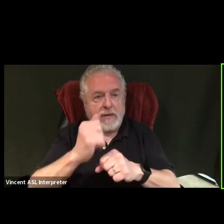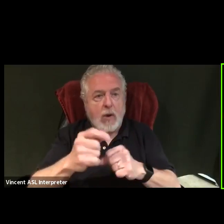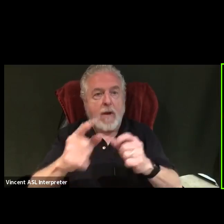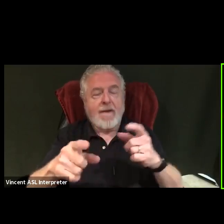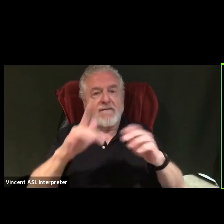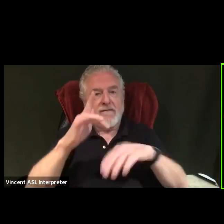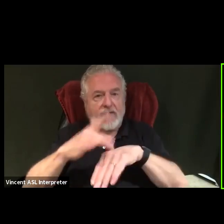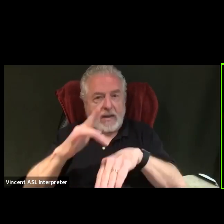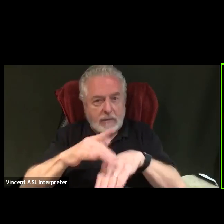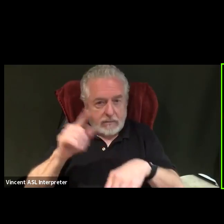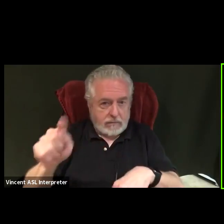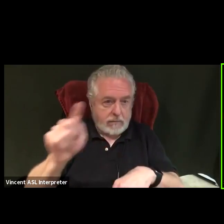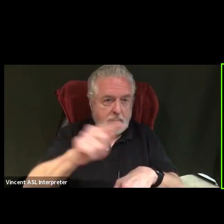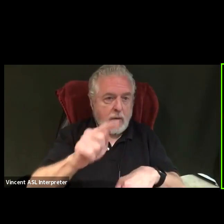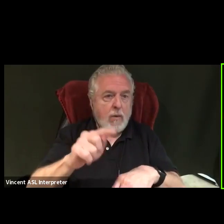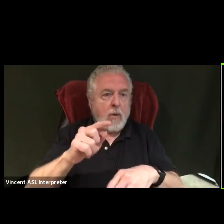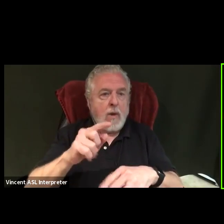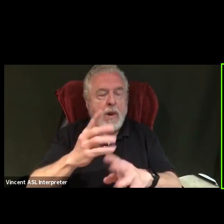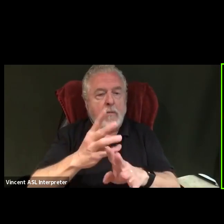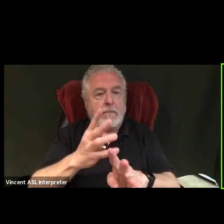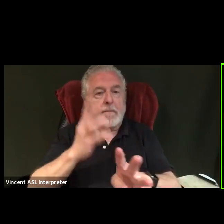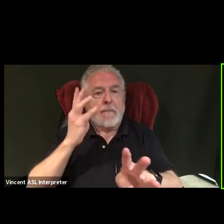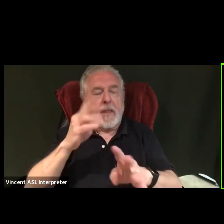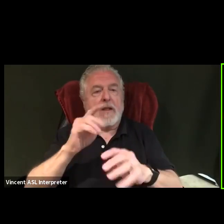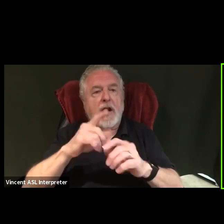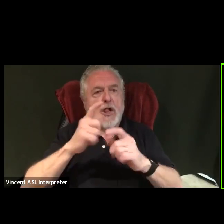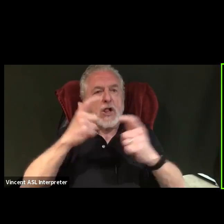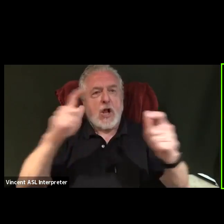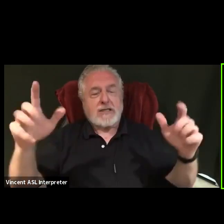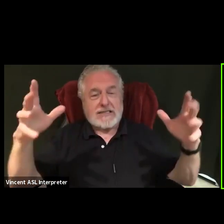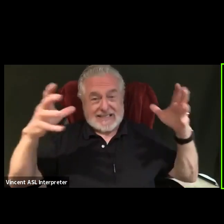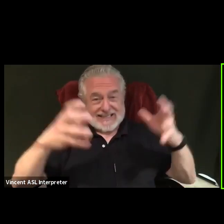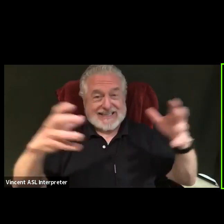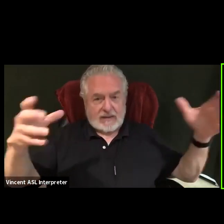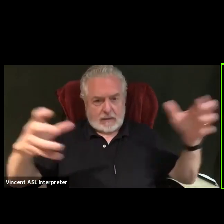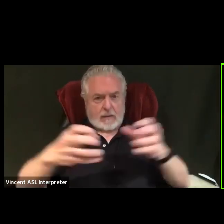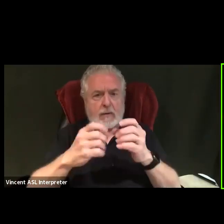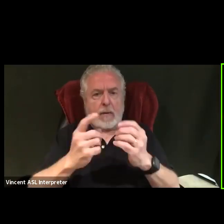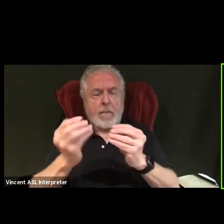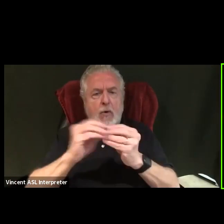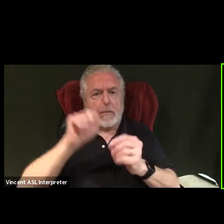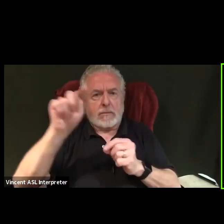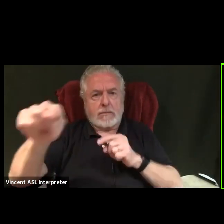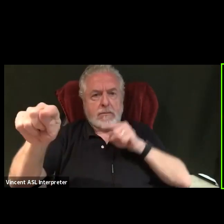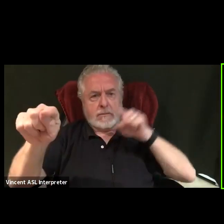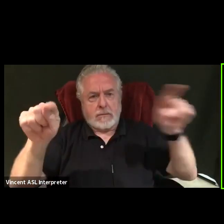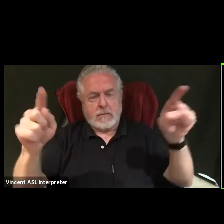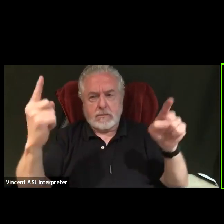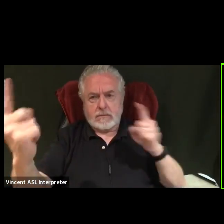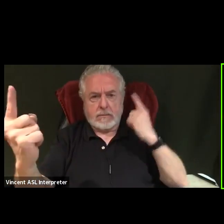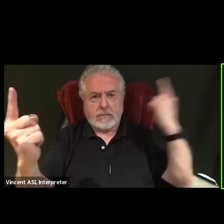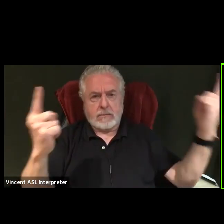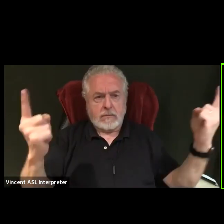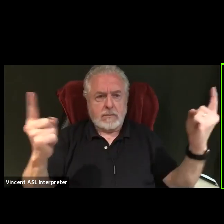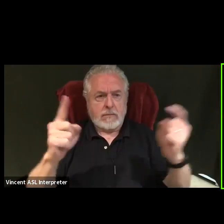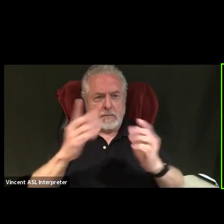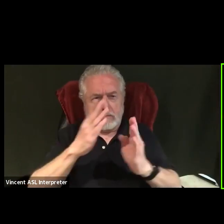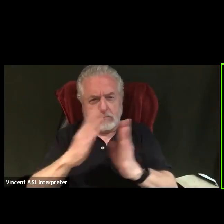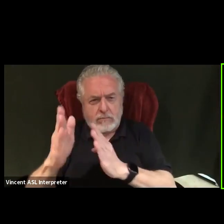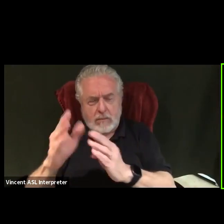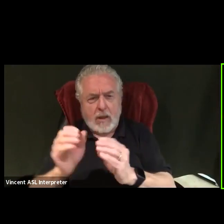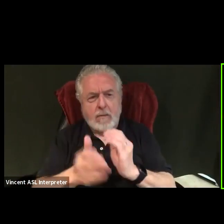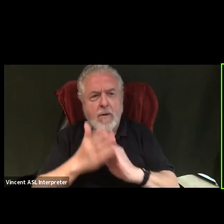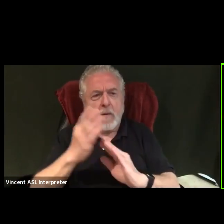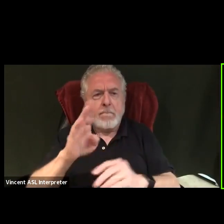widely available, we will be pivoting away from large vaccination sites to ones that are more strategically located and operated, and in one